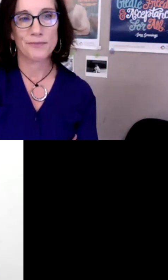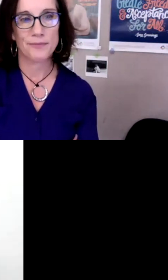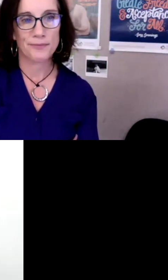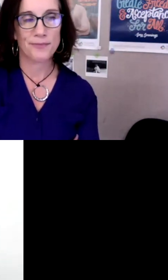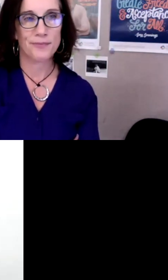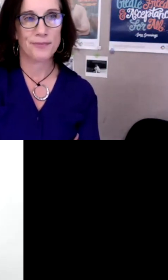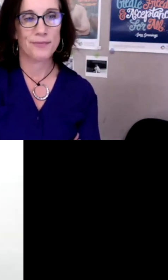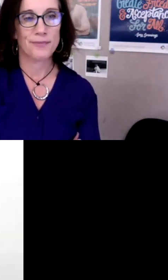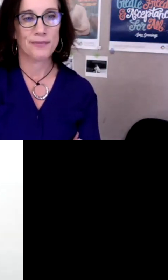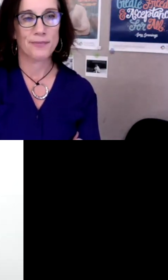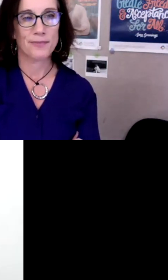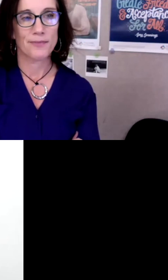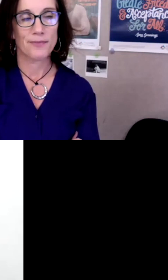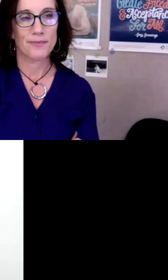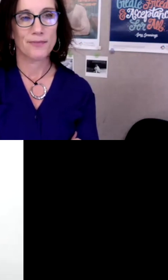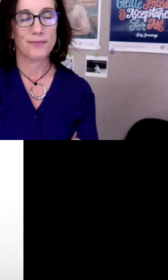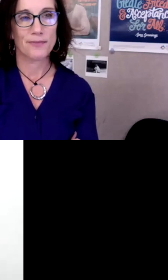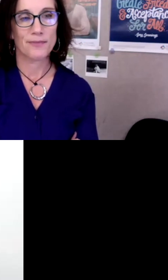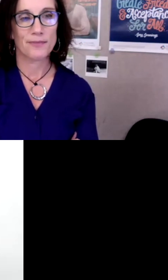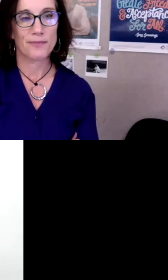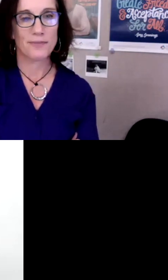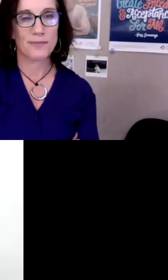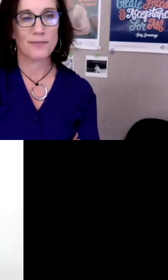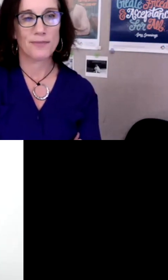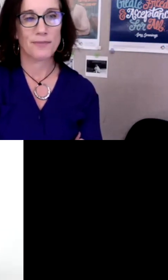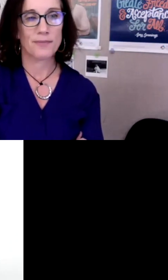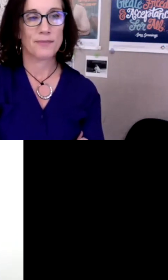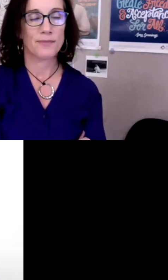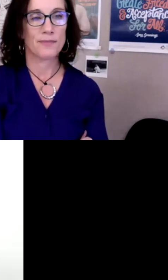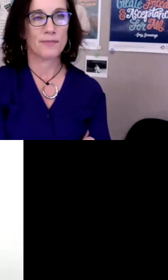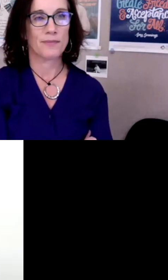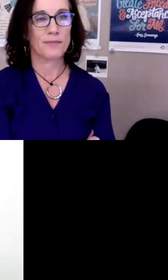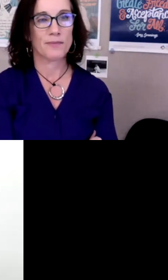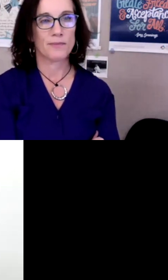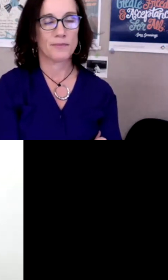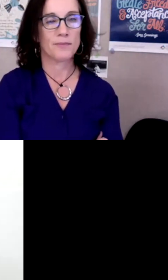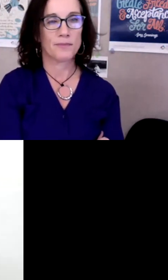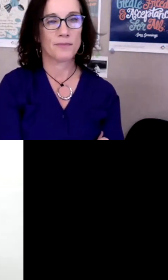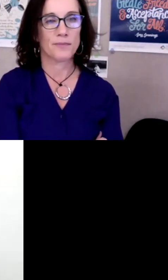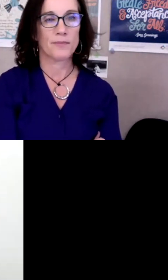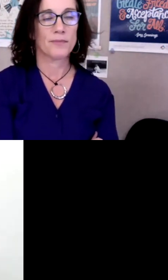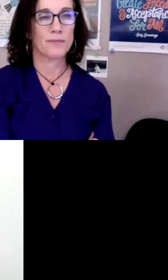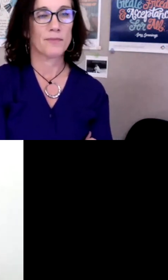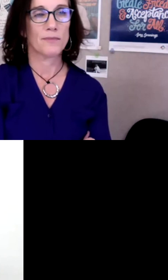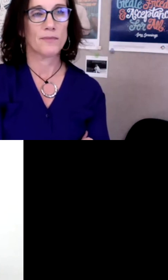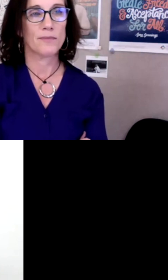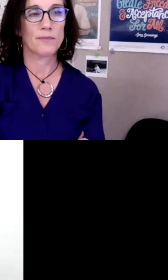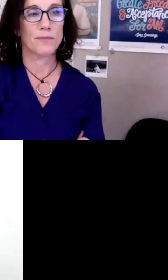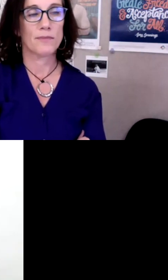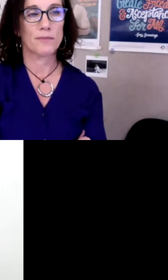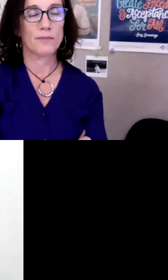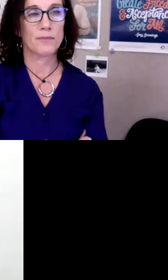in class. And this type of webinar, like I mentioned in the